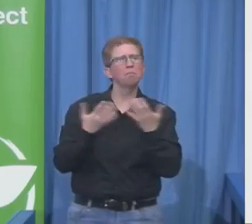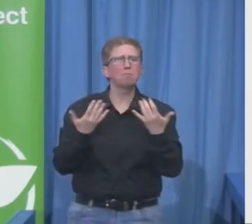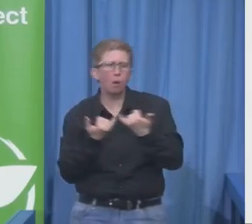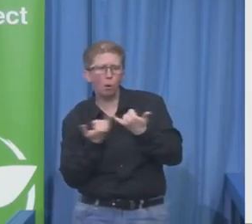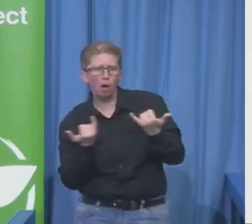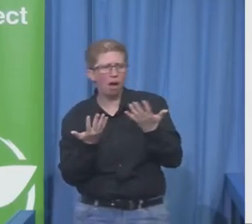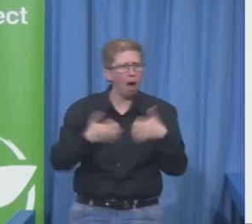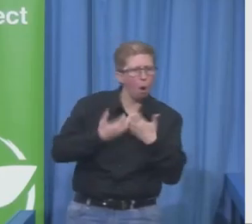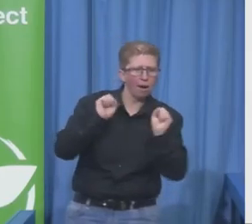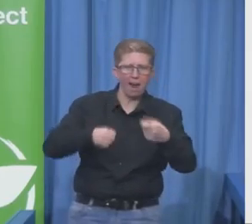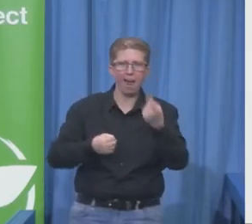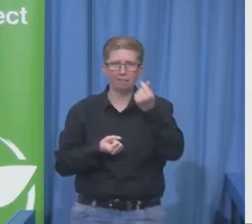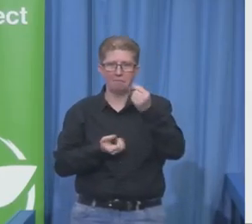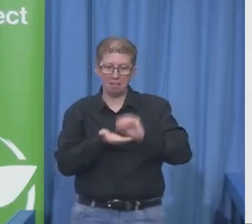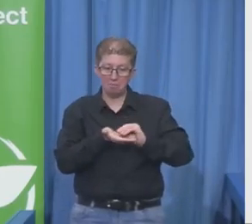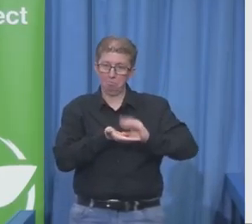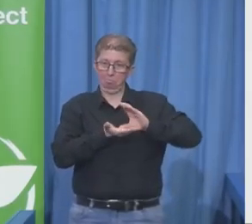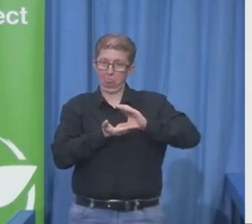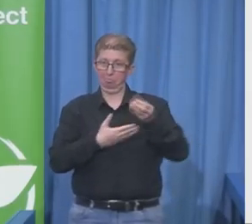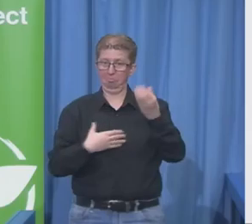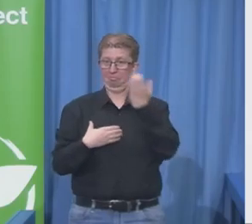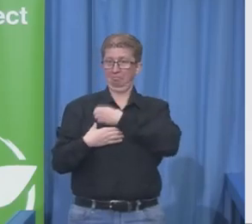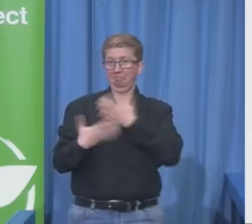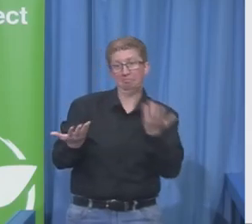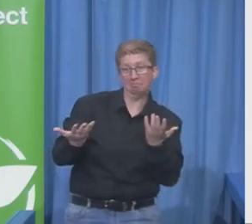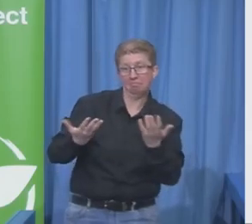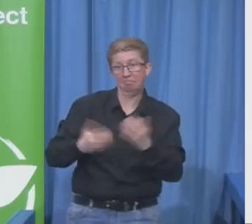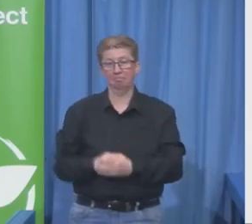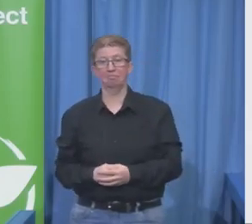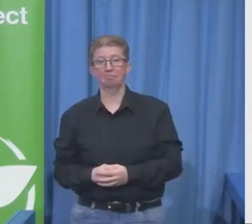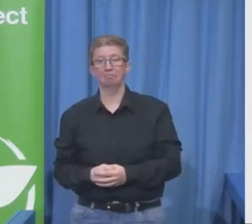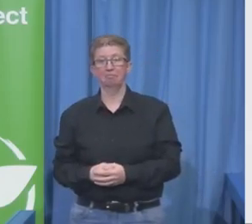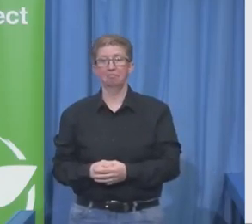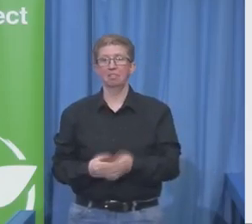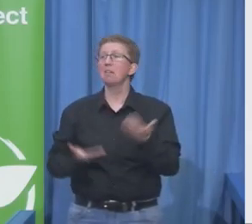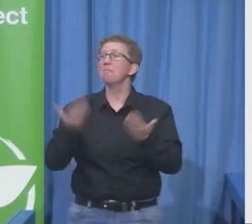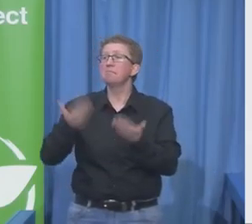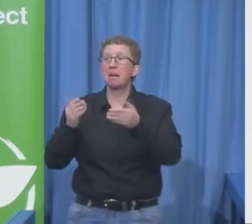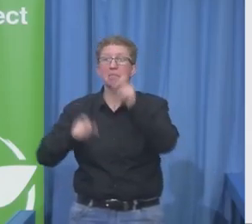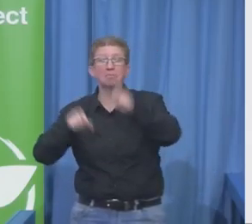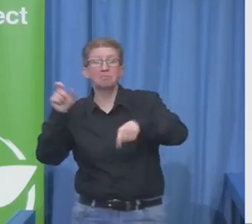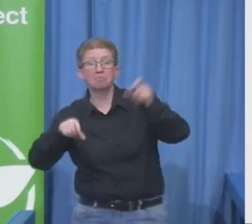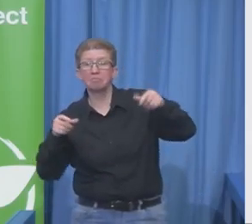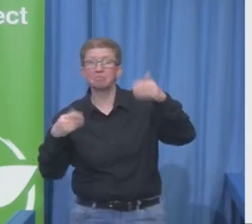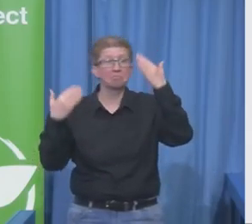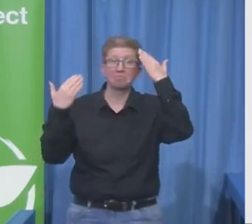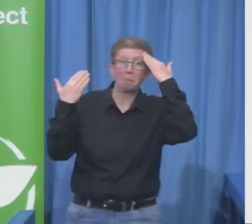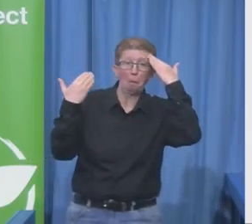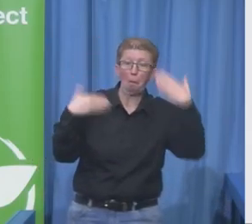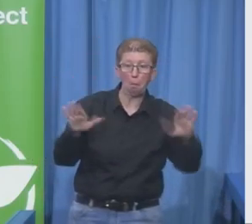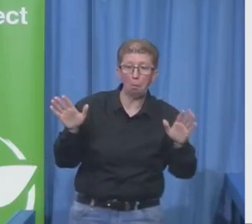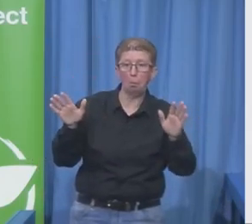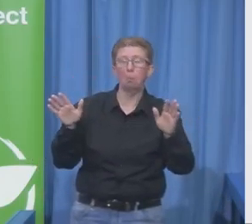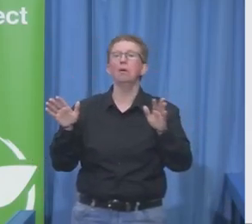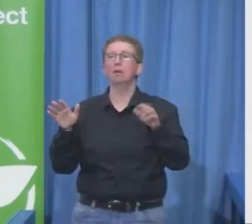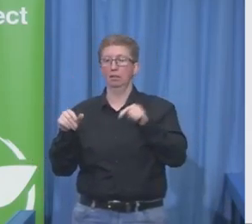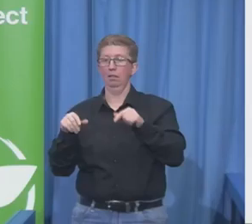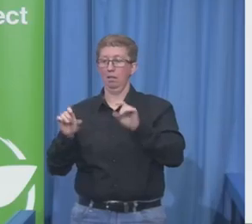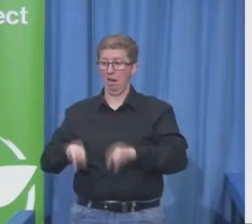familiar with AND or the Australian Network on Disability, our mission is to create a disability-confident